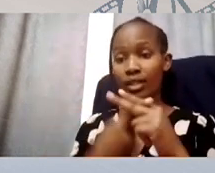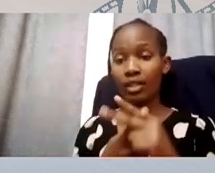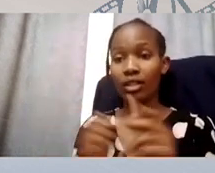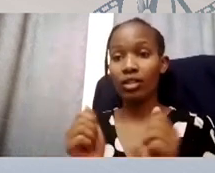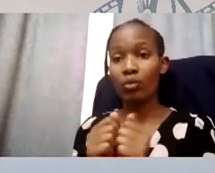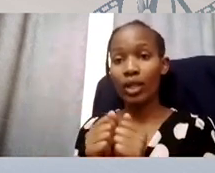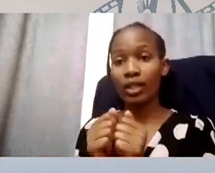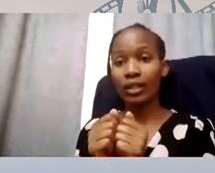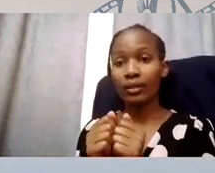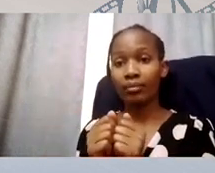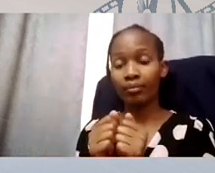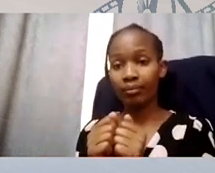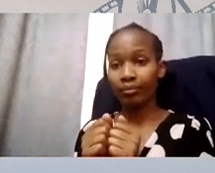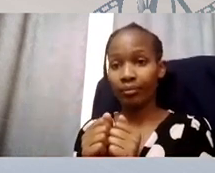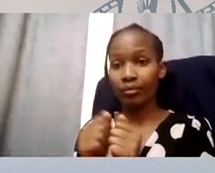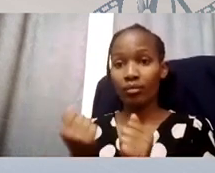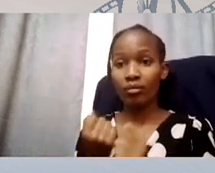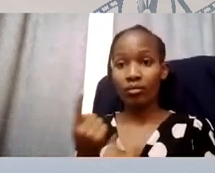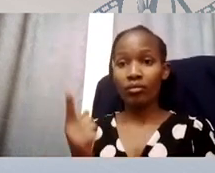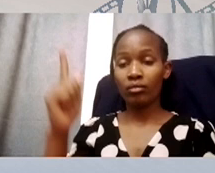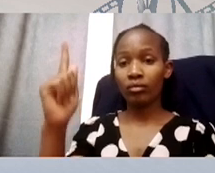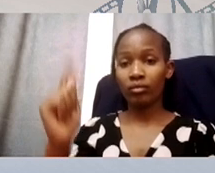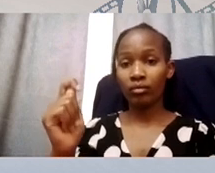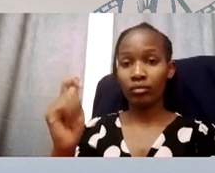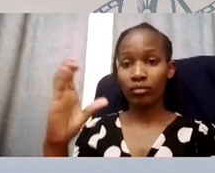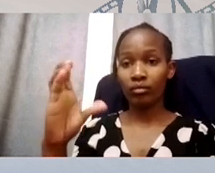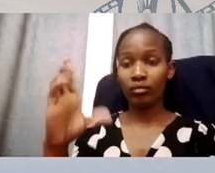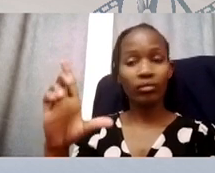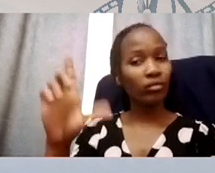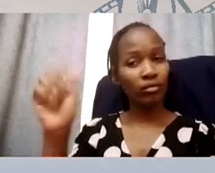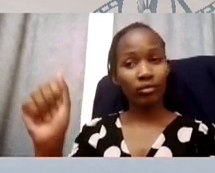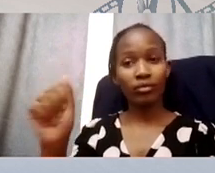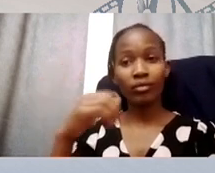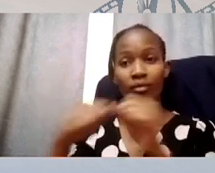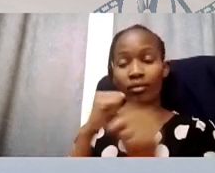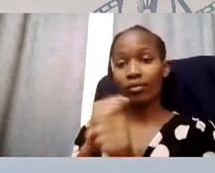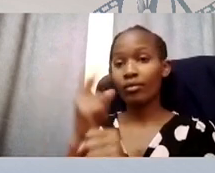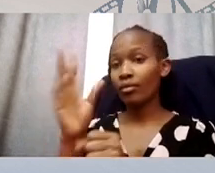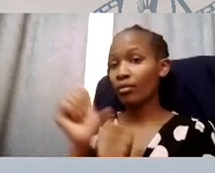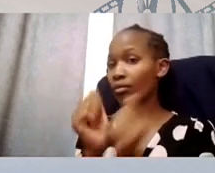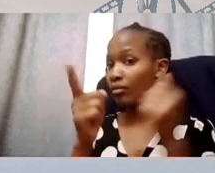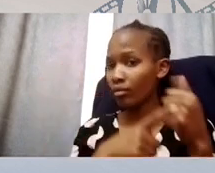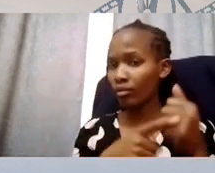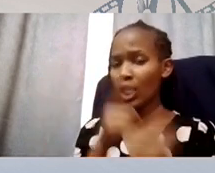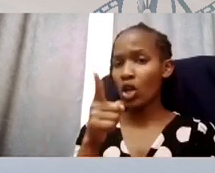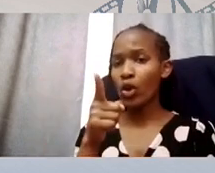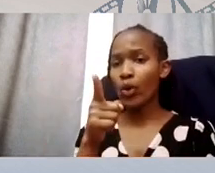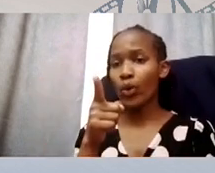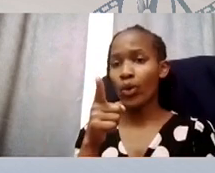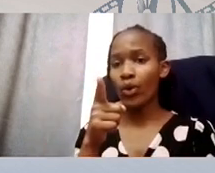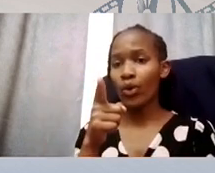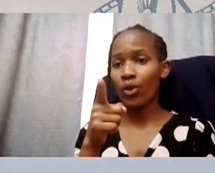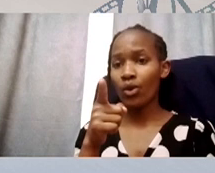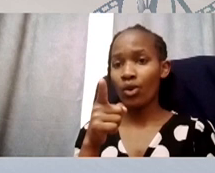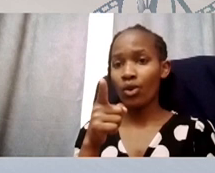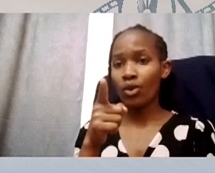TEGLA LOROUPE. TEGLA, in 2016 in Rio, you were the chief de mission